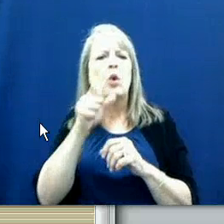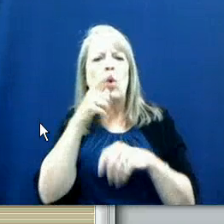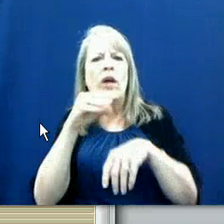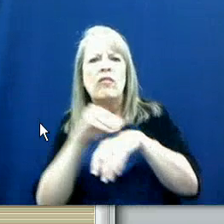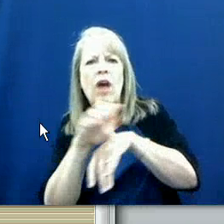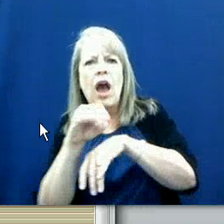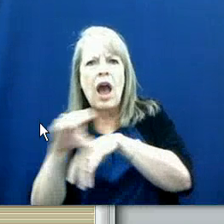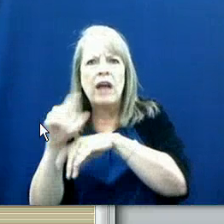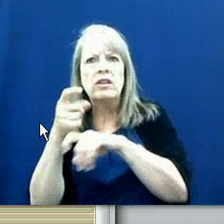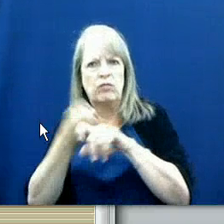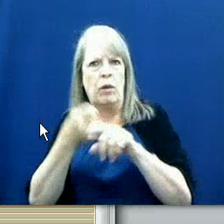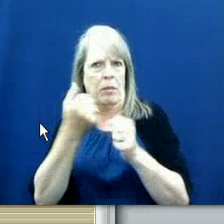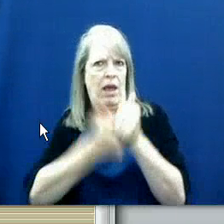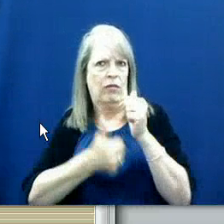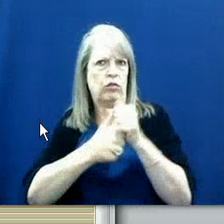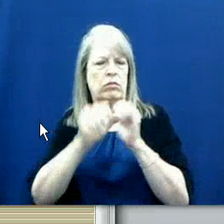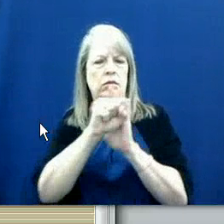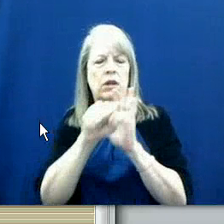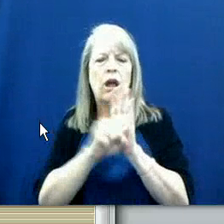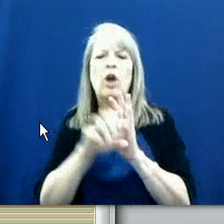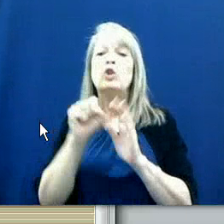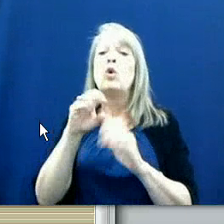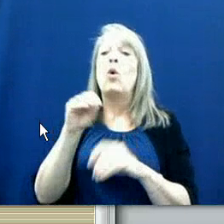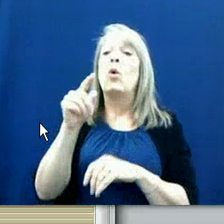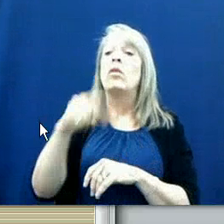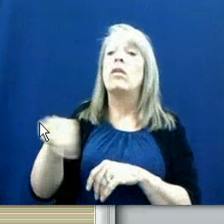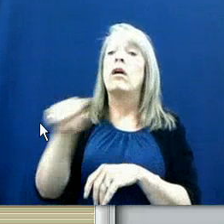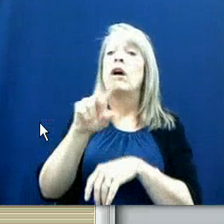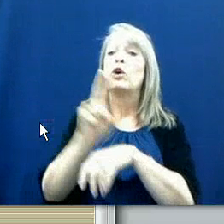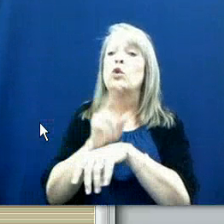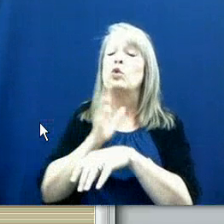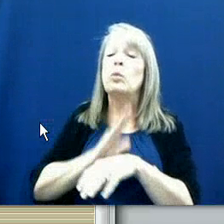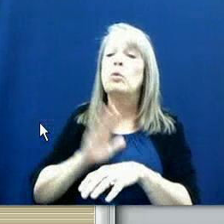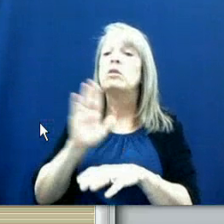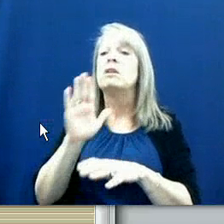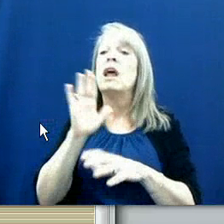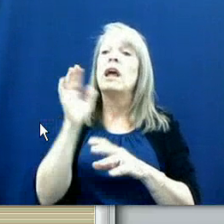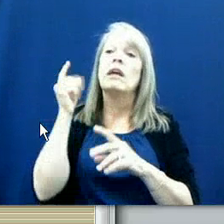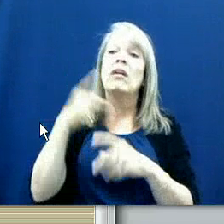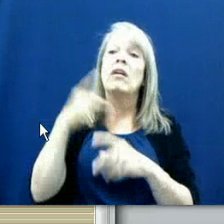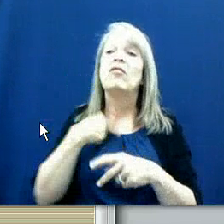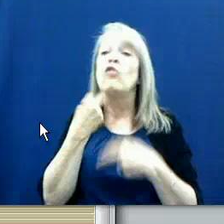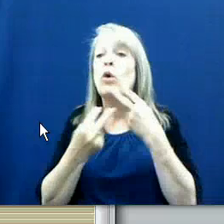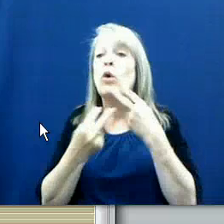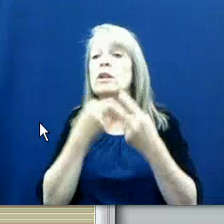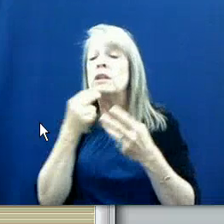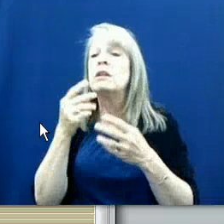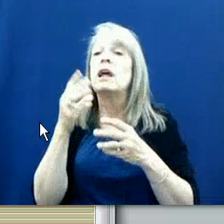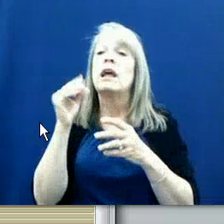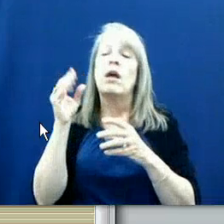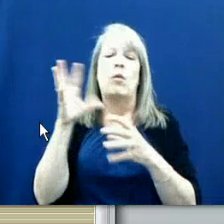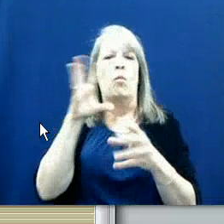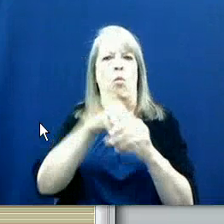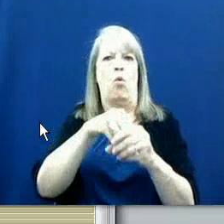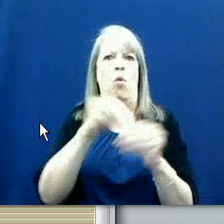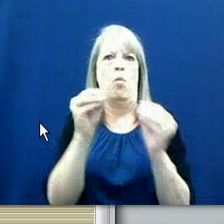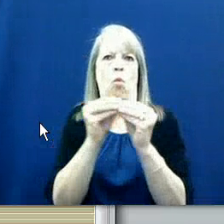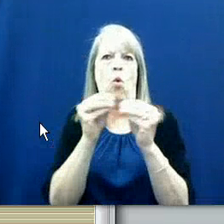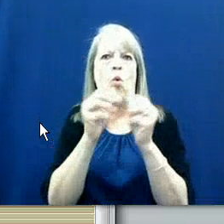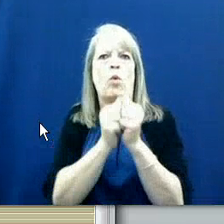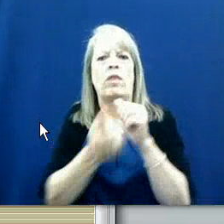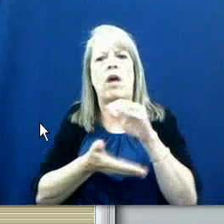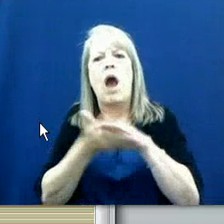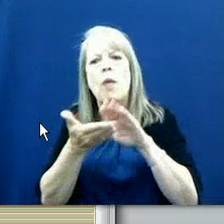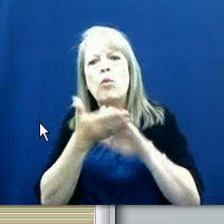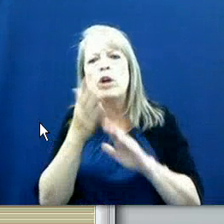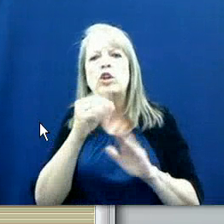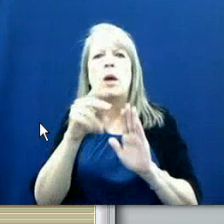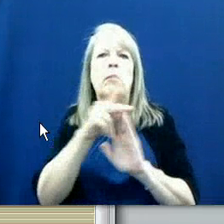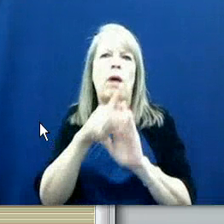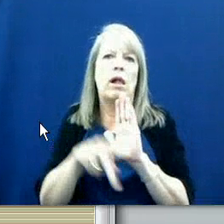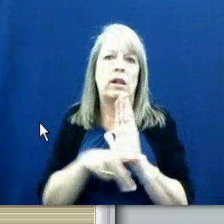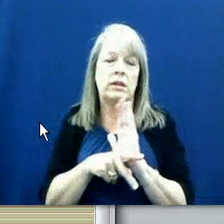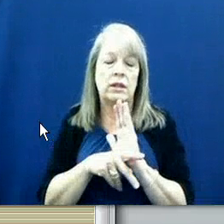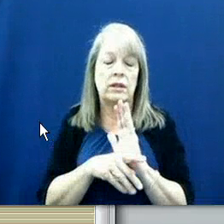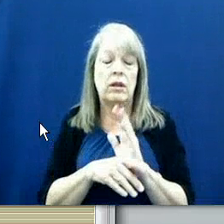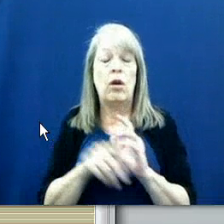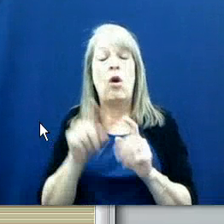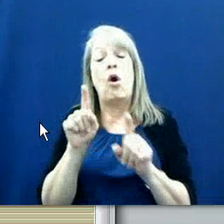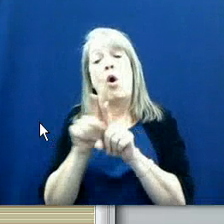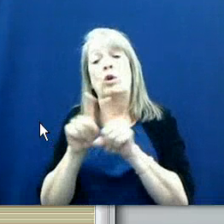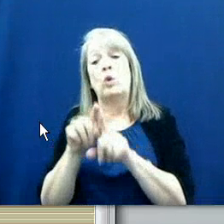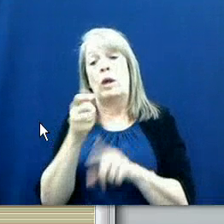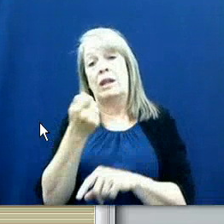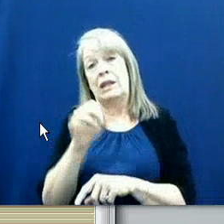to increase the voice of consumers in the policy and operations of state agencies. In addition, the